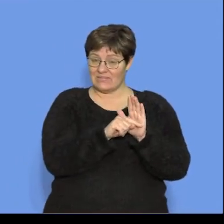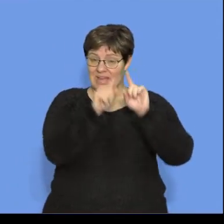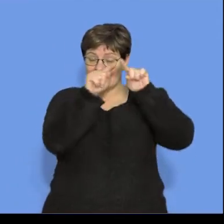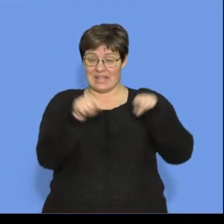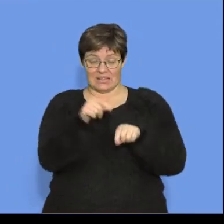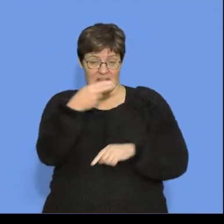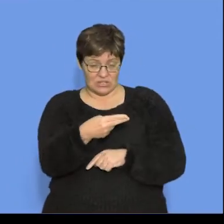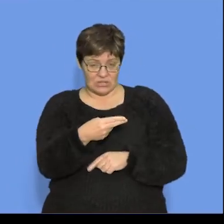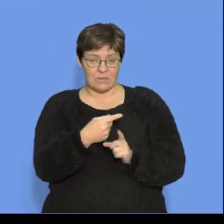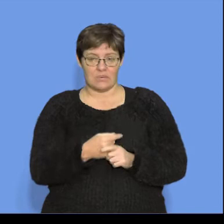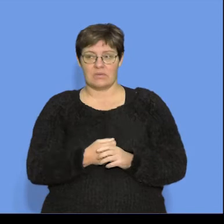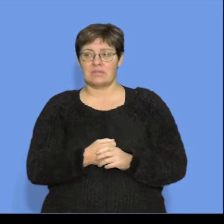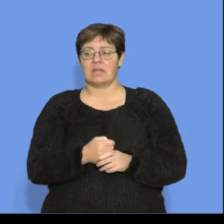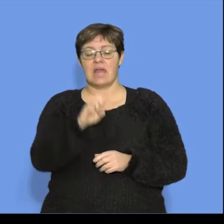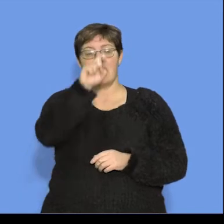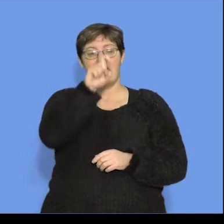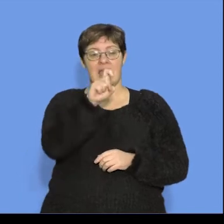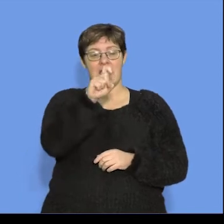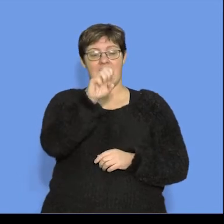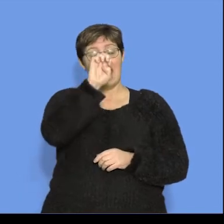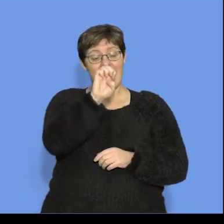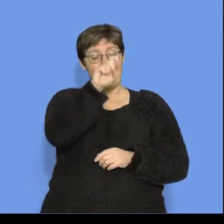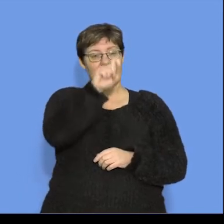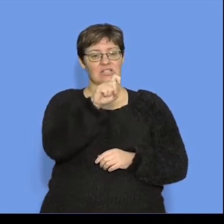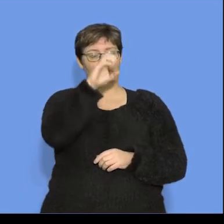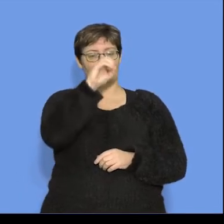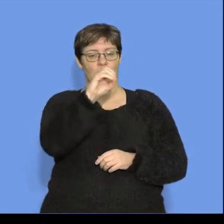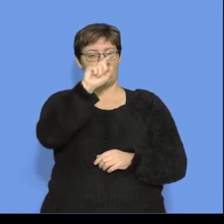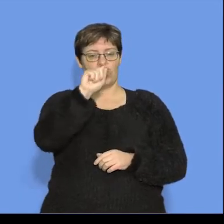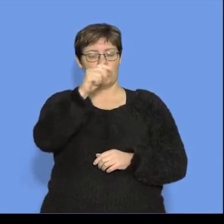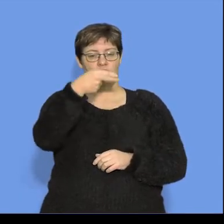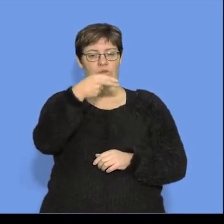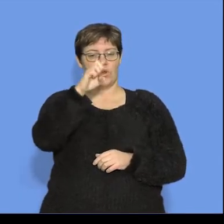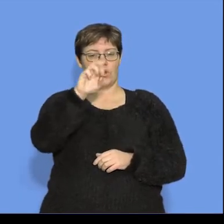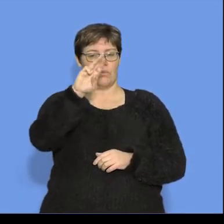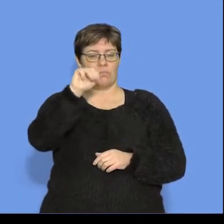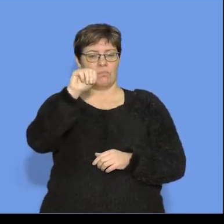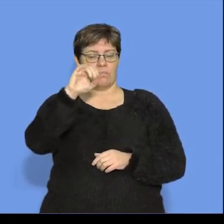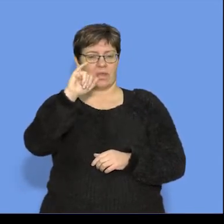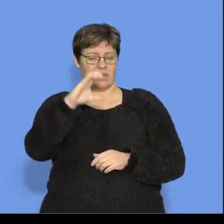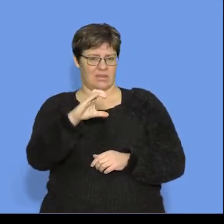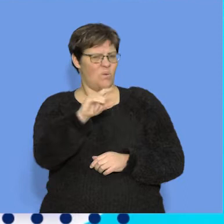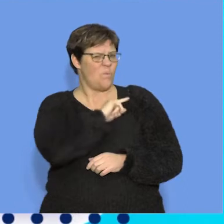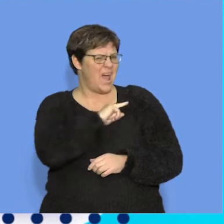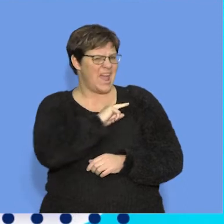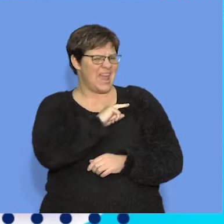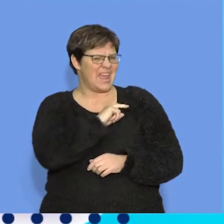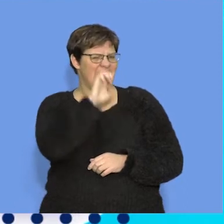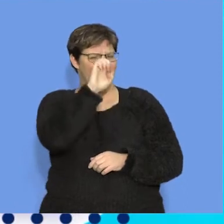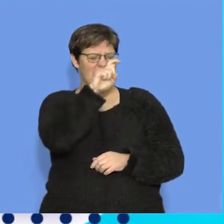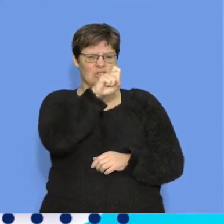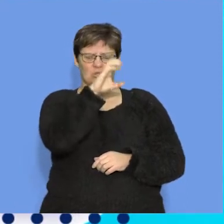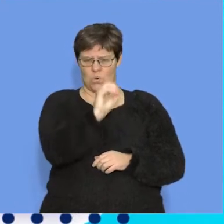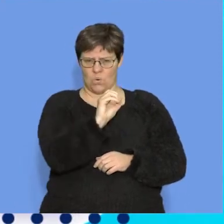an exothermic reaction. Why do you think it's the word exothermic? Well,